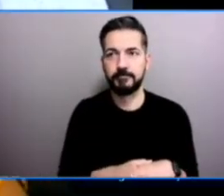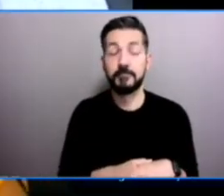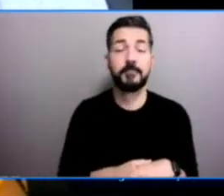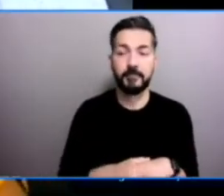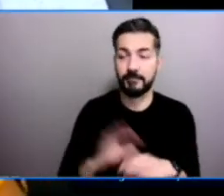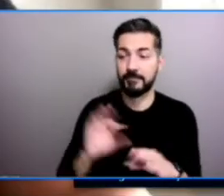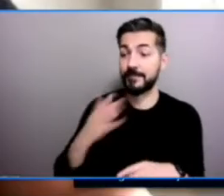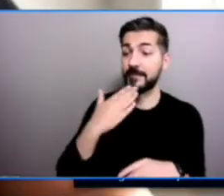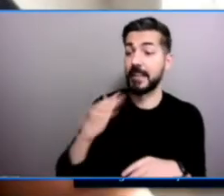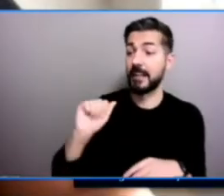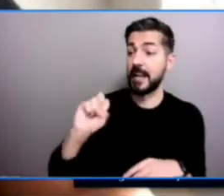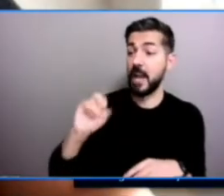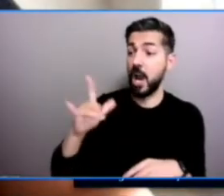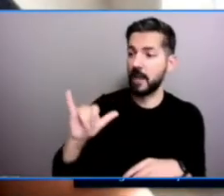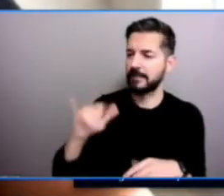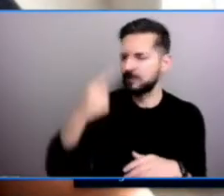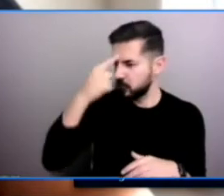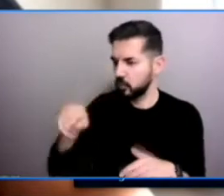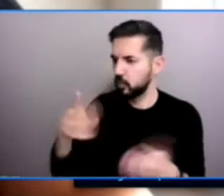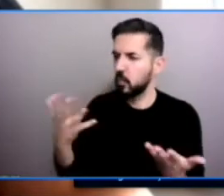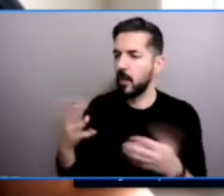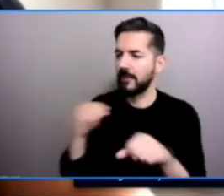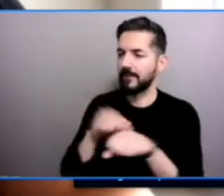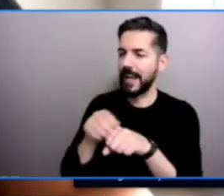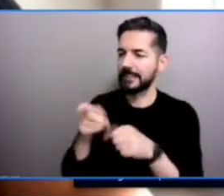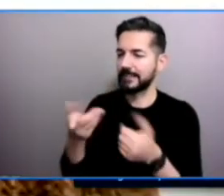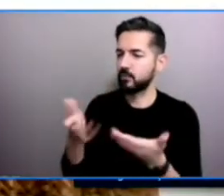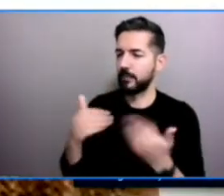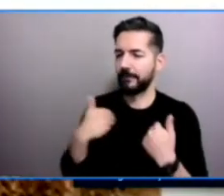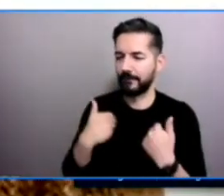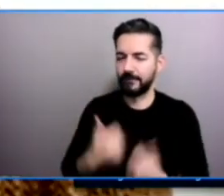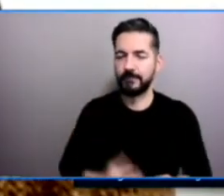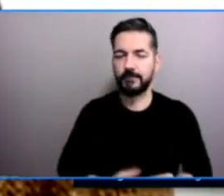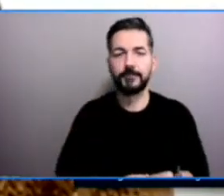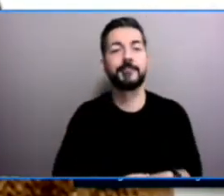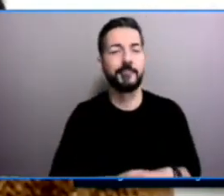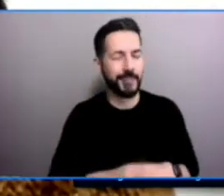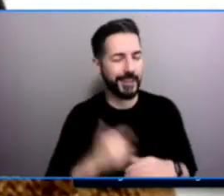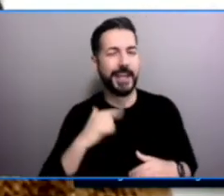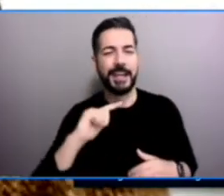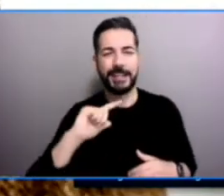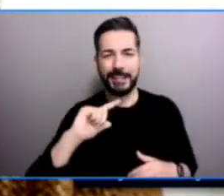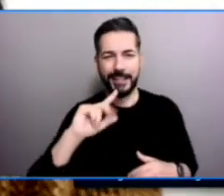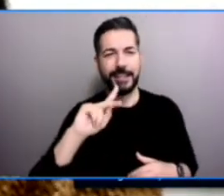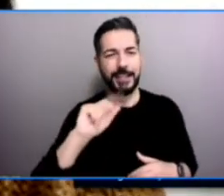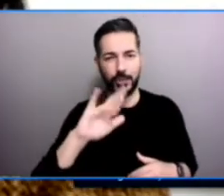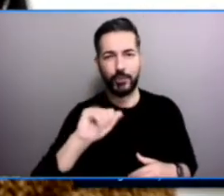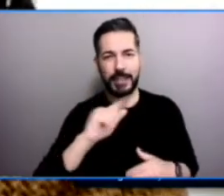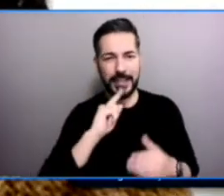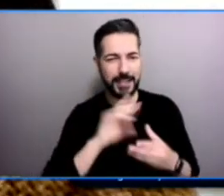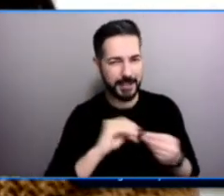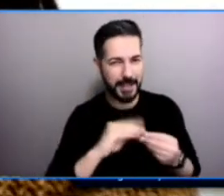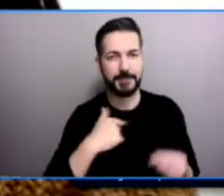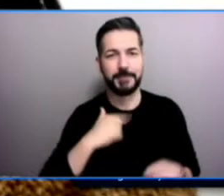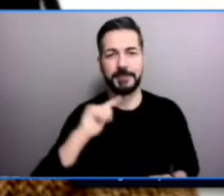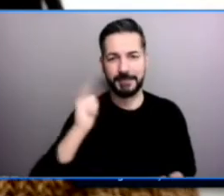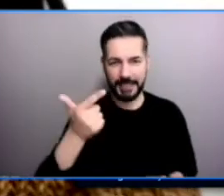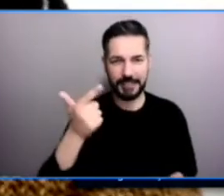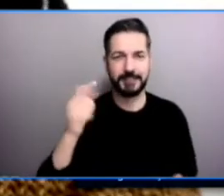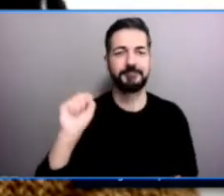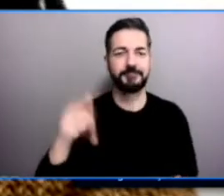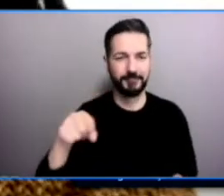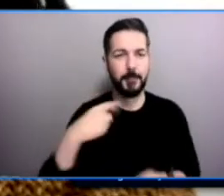unemployment, the most you can get in Louisiana is $207 a year. There's Cancer Alley, where petro plants are killing people, and we have lead in